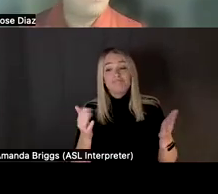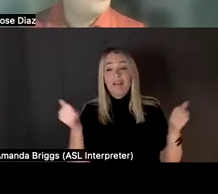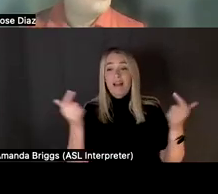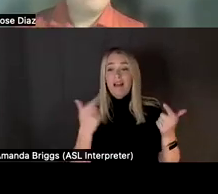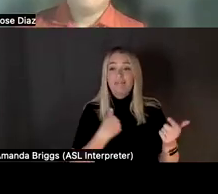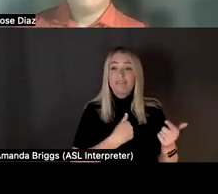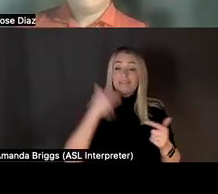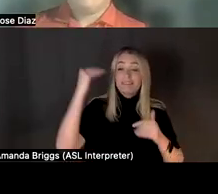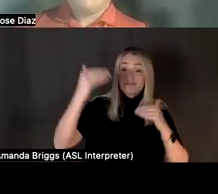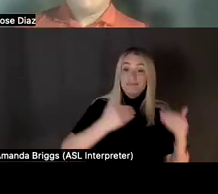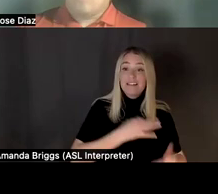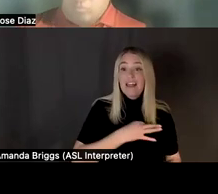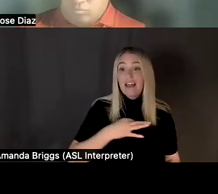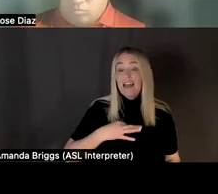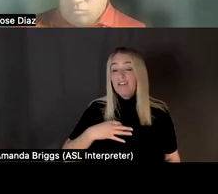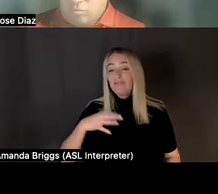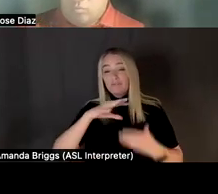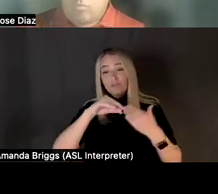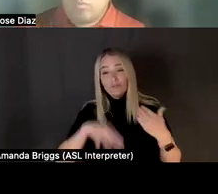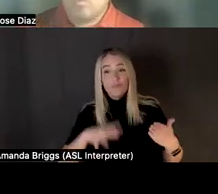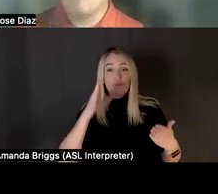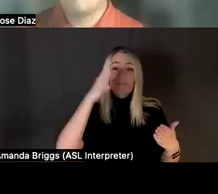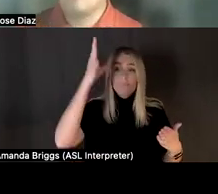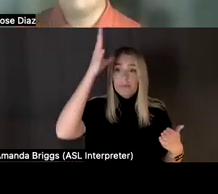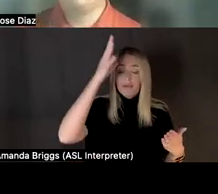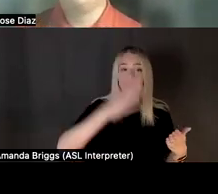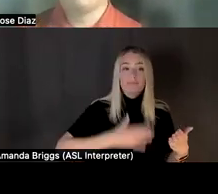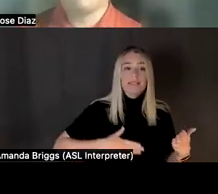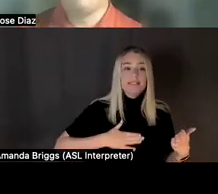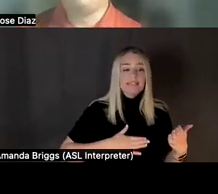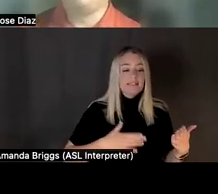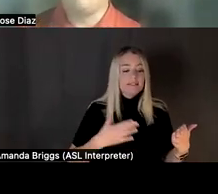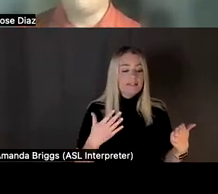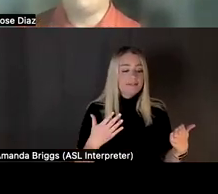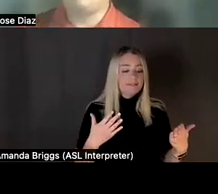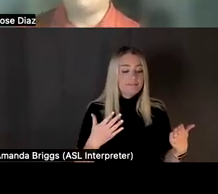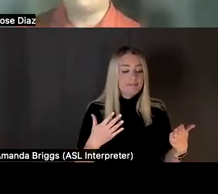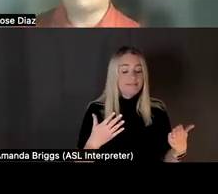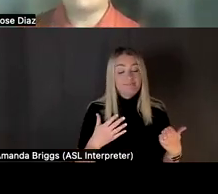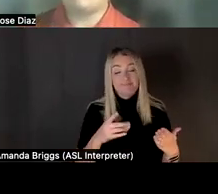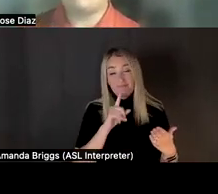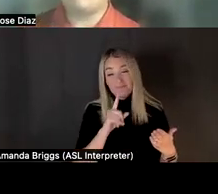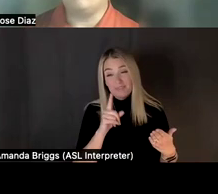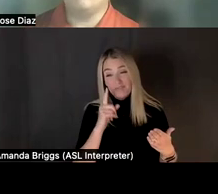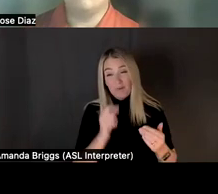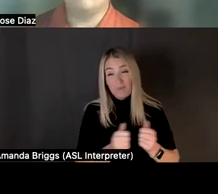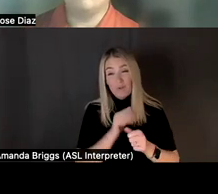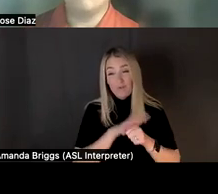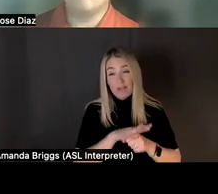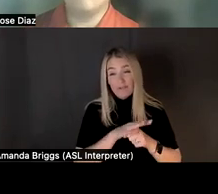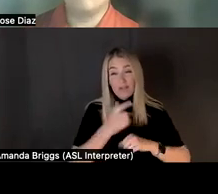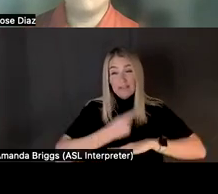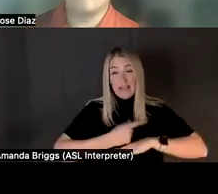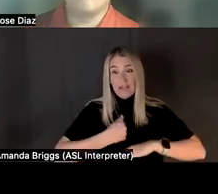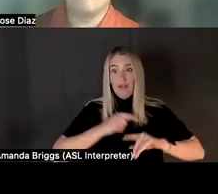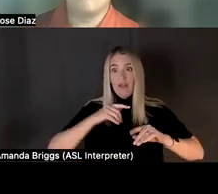staff, students, parents, to really, especially on the most stressful days when we're late